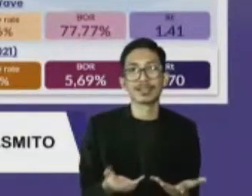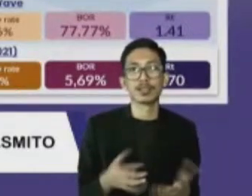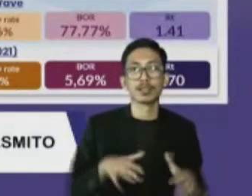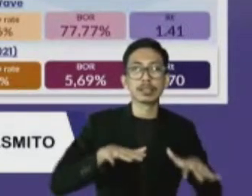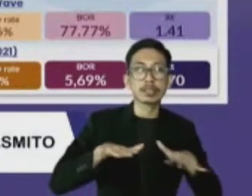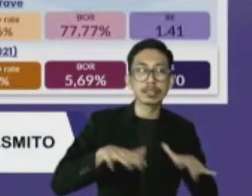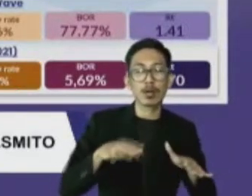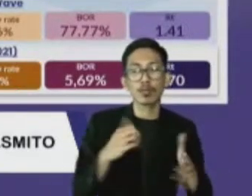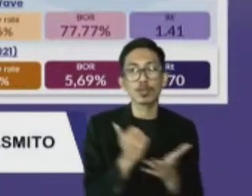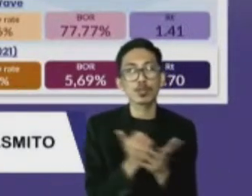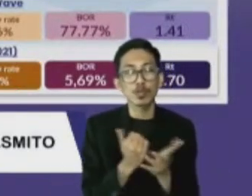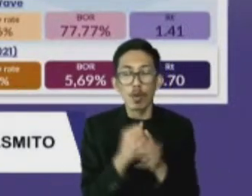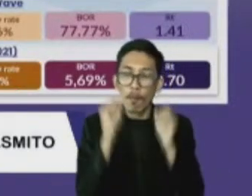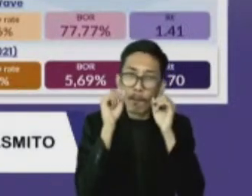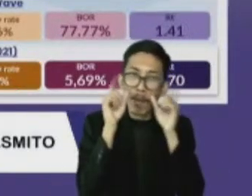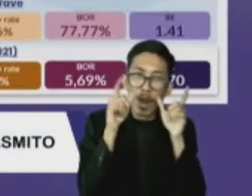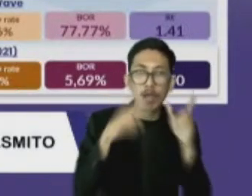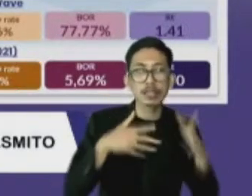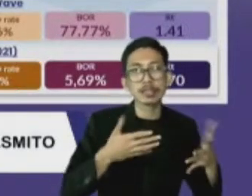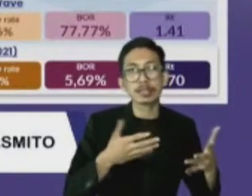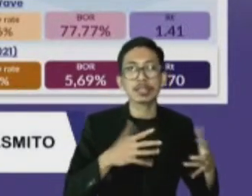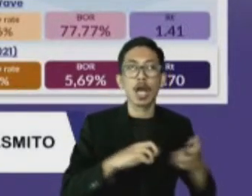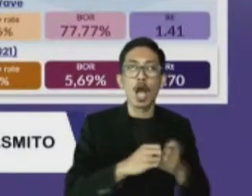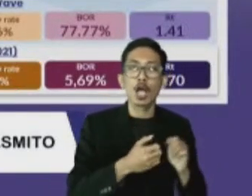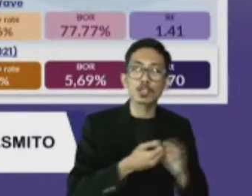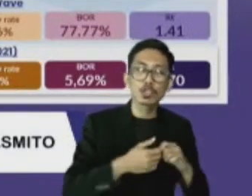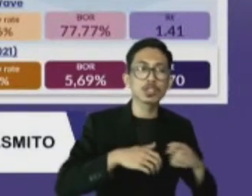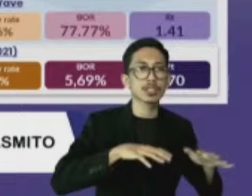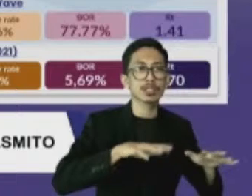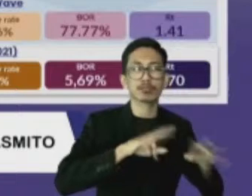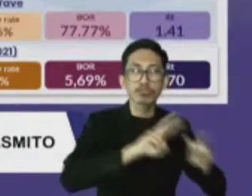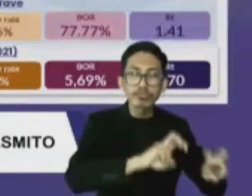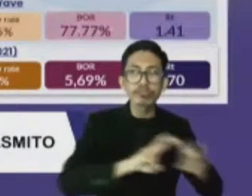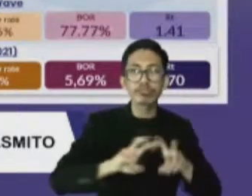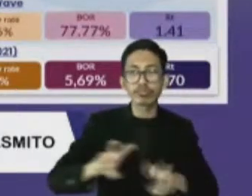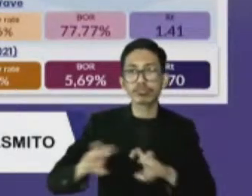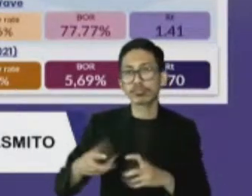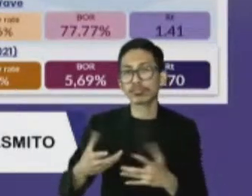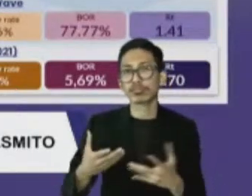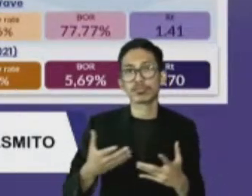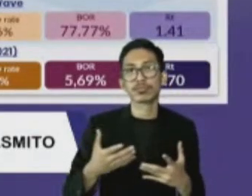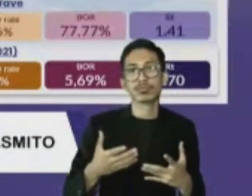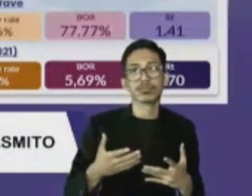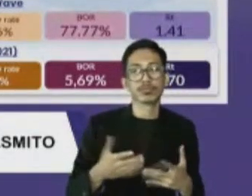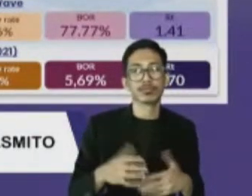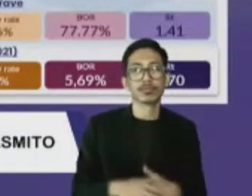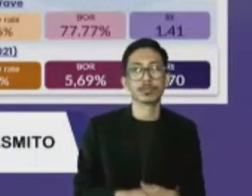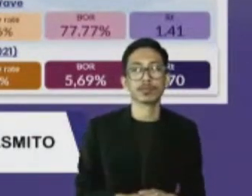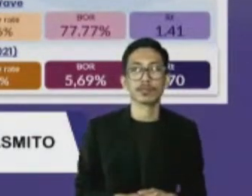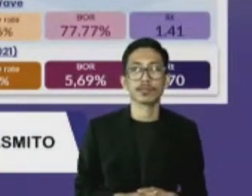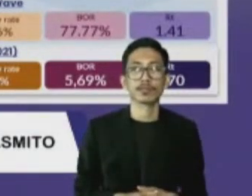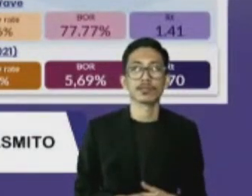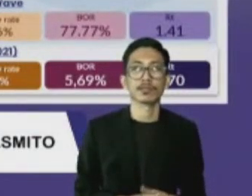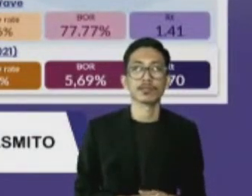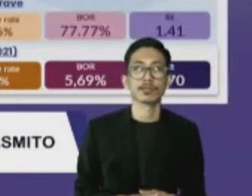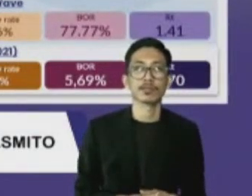very significant spike in cases until it reached the peak of the second case, amounting